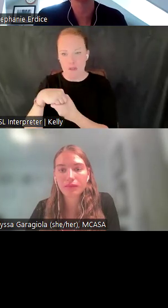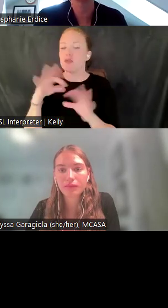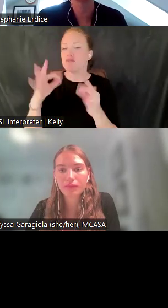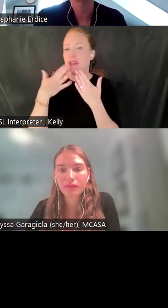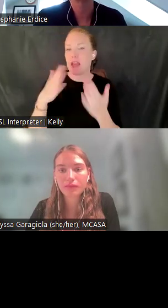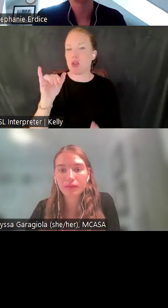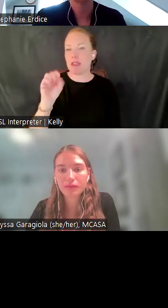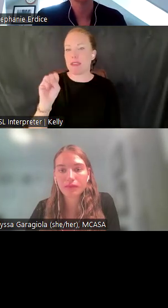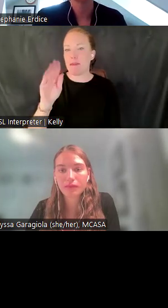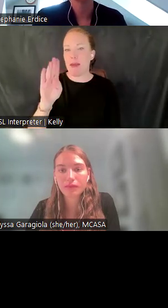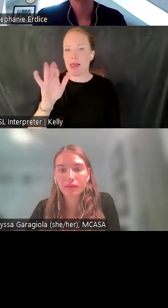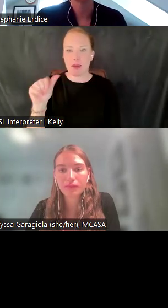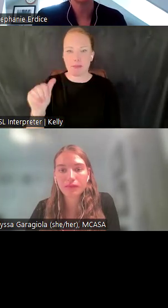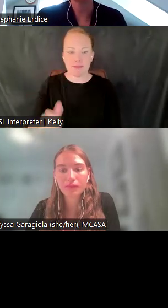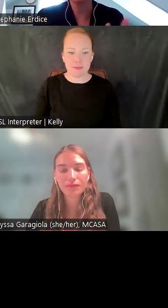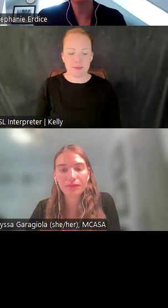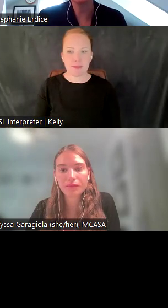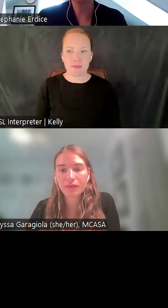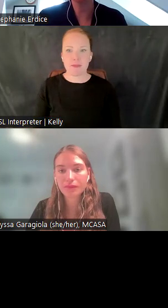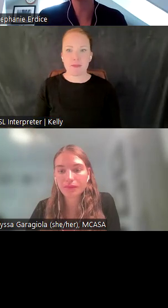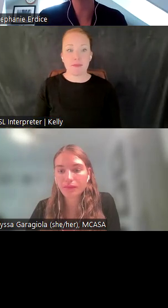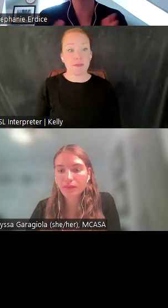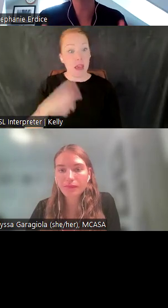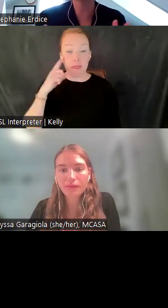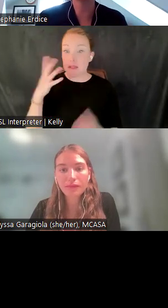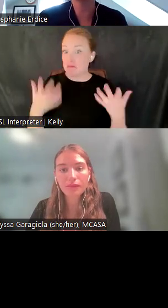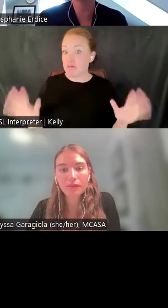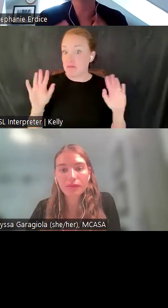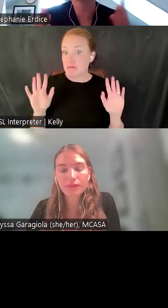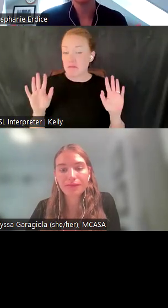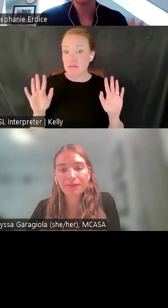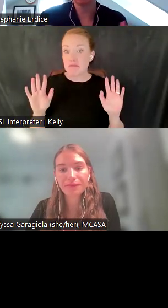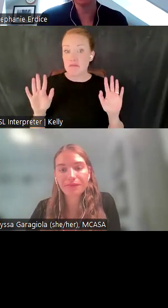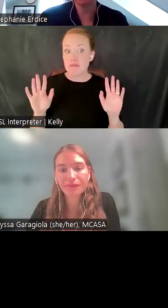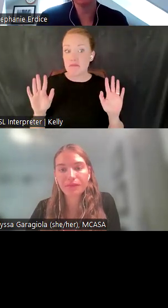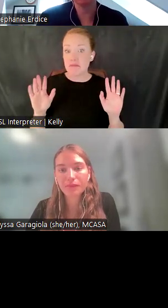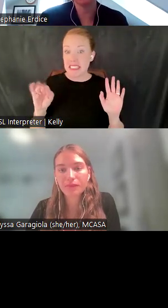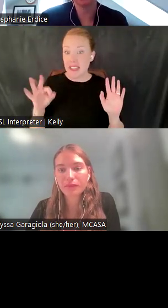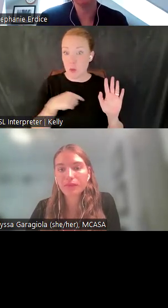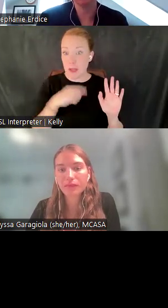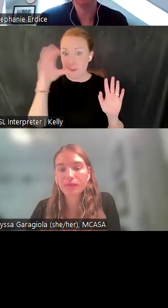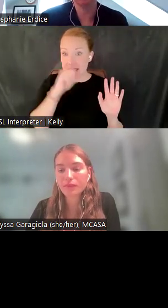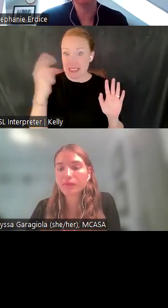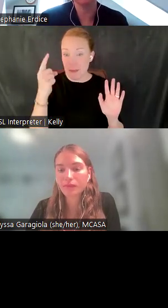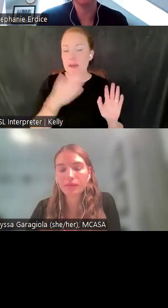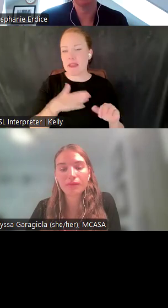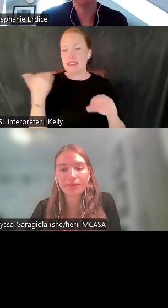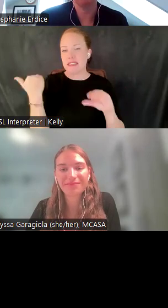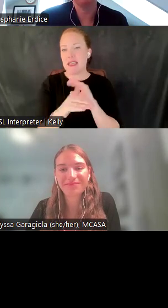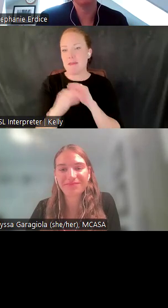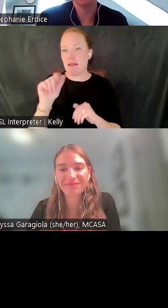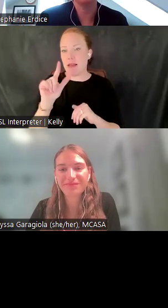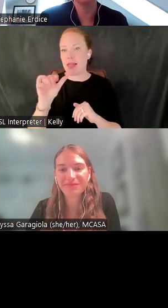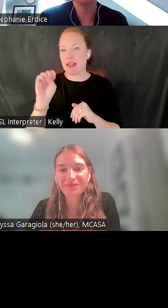that resource. I don't think there are any more questions. If we did miss a question, go ahead and email Alyssa and we will address it